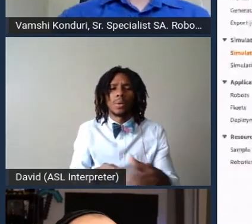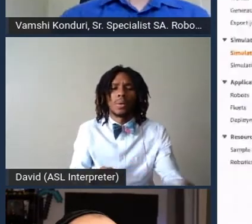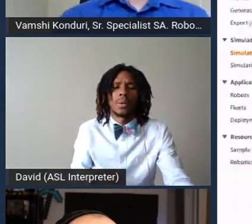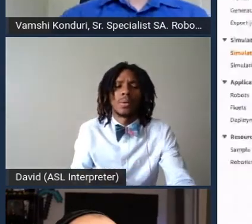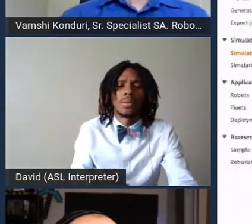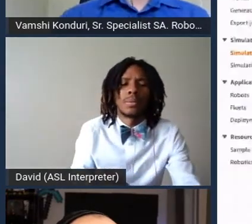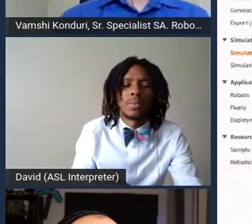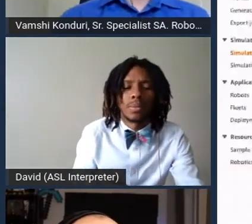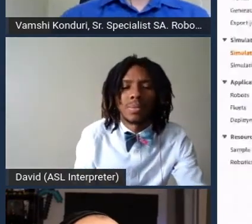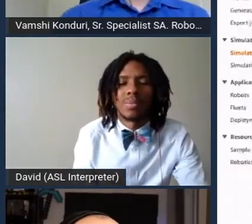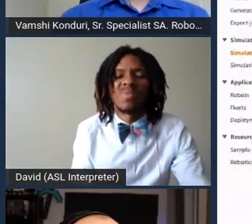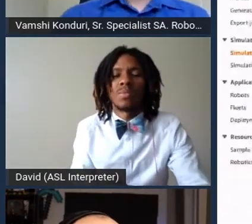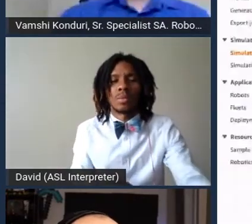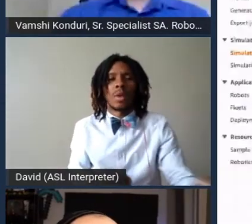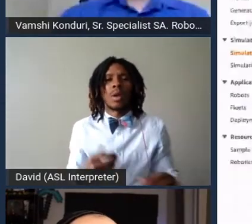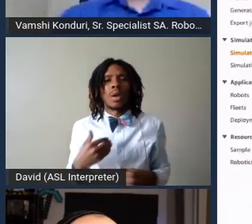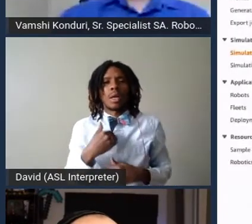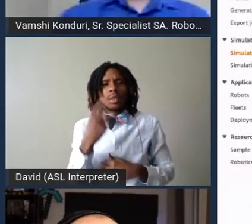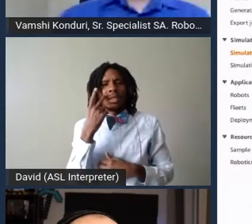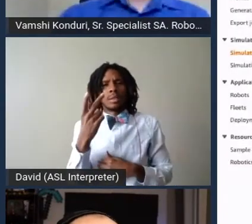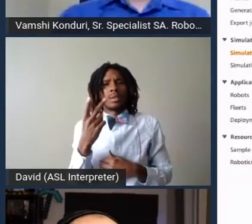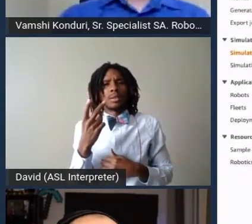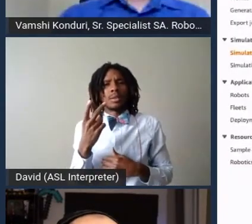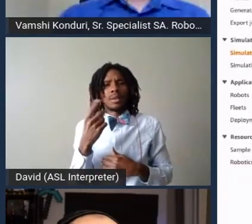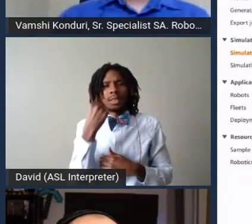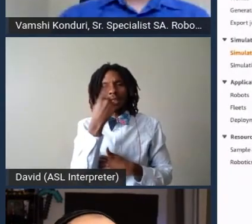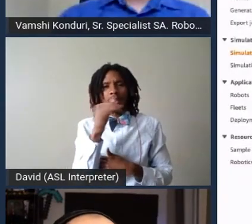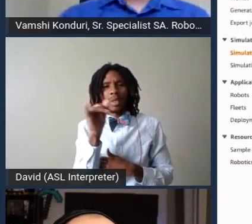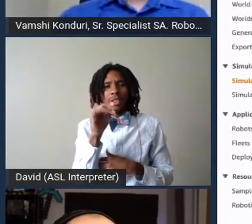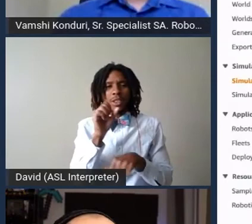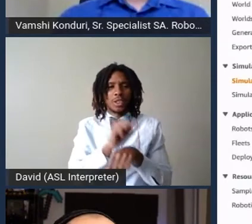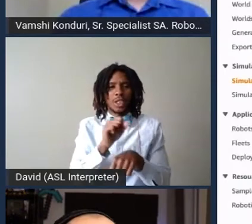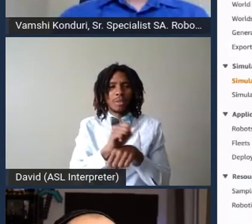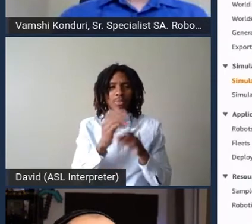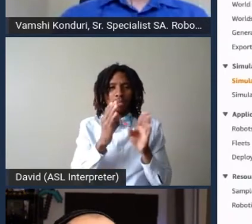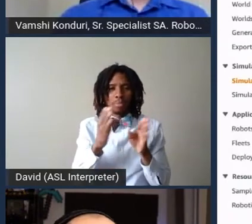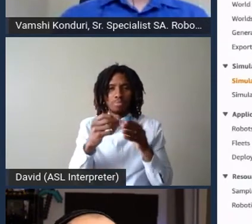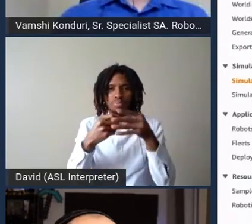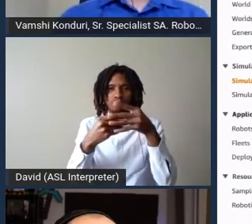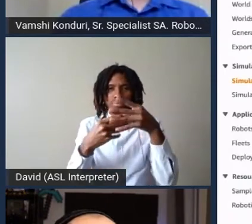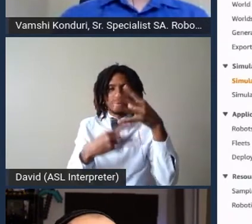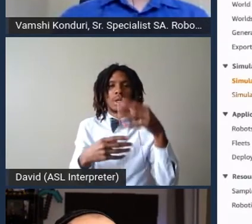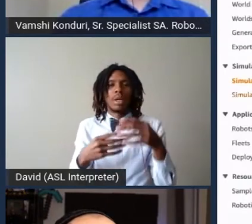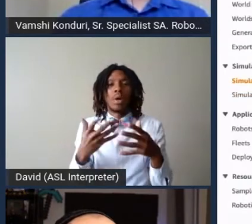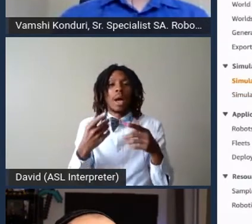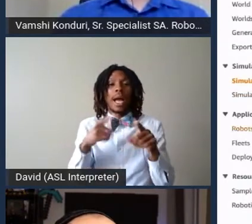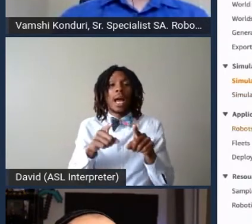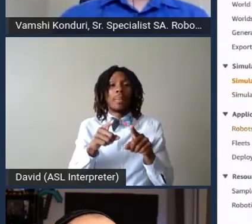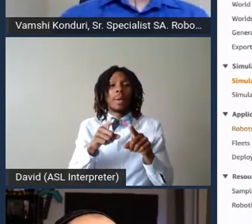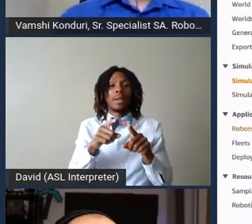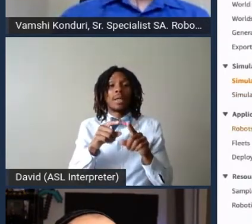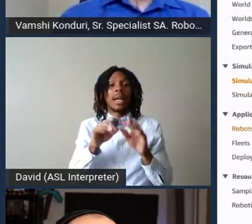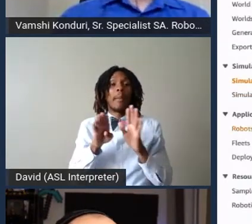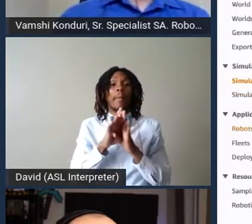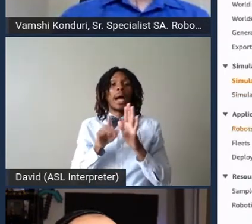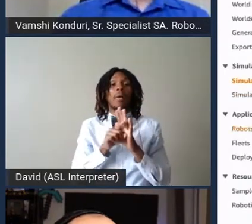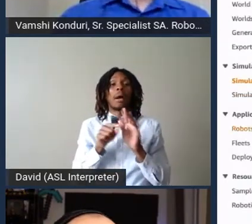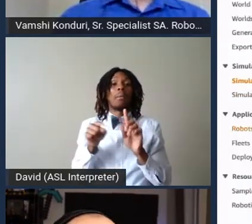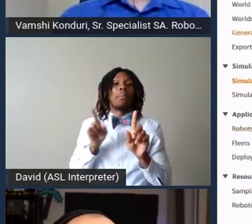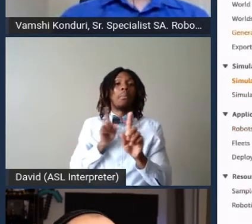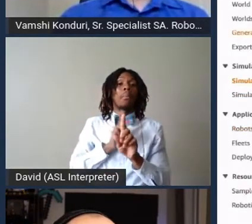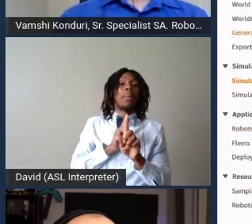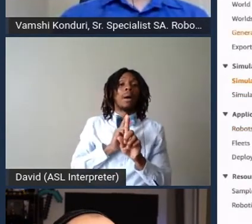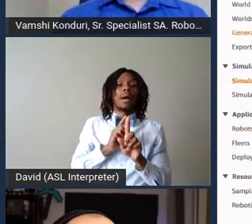Okay, so we see a bunch of simulation jobs that are preparing. What's happening behind the scenes is I've kicked